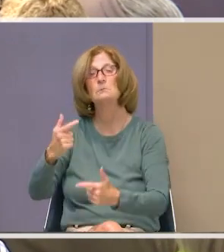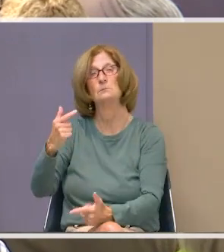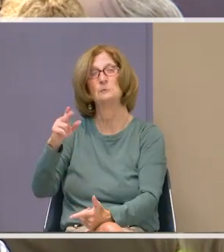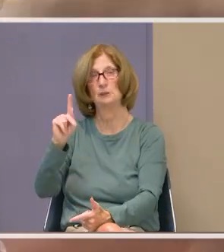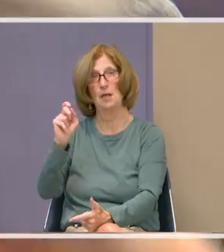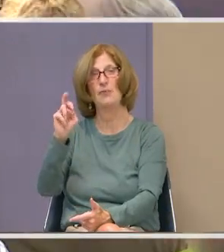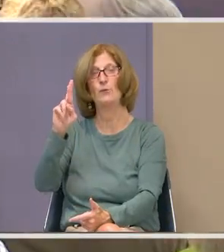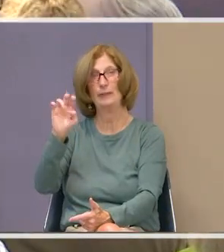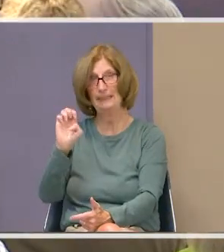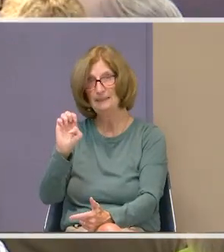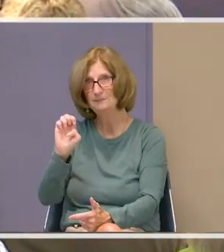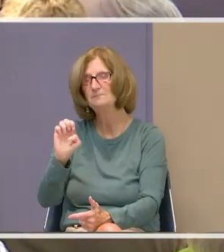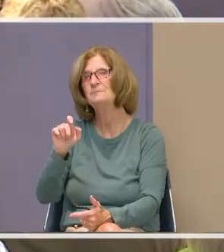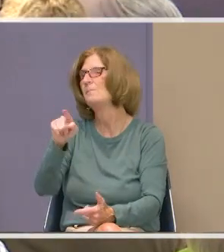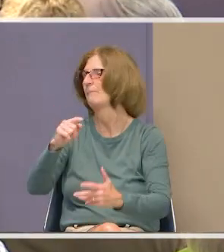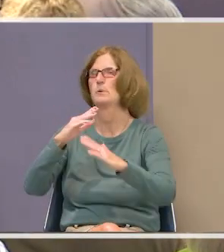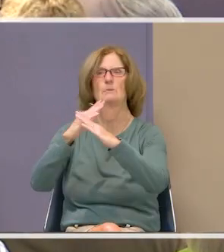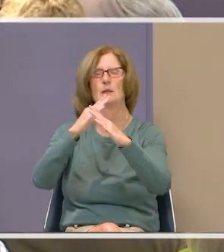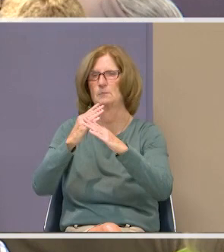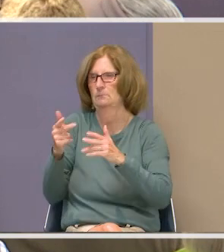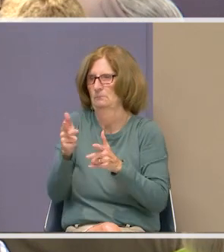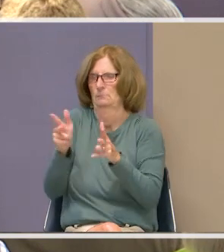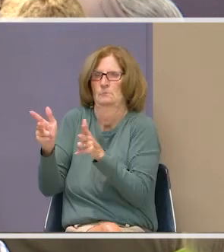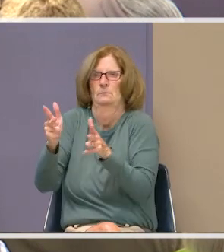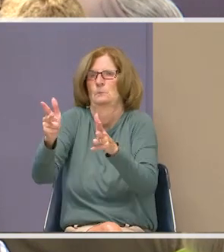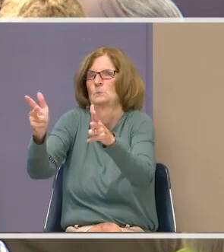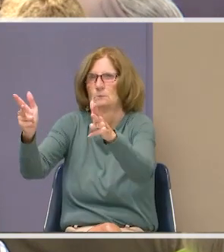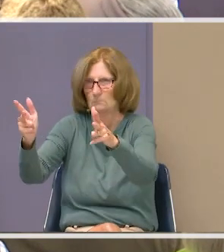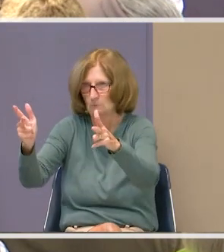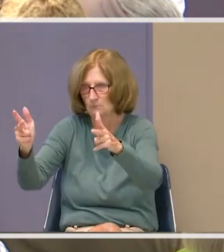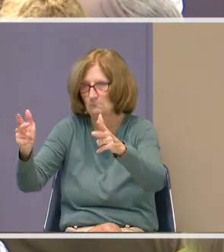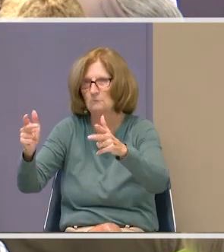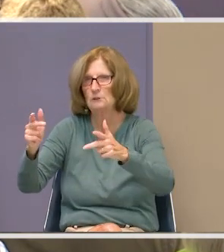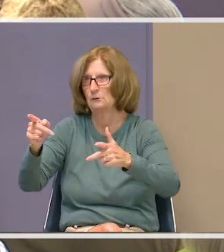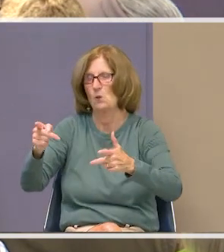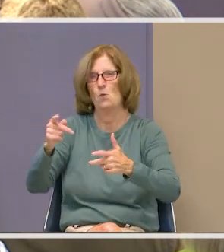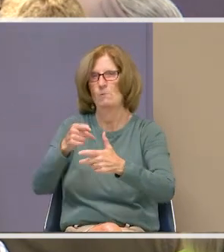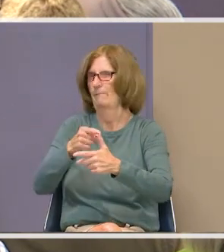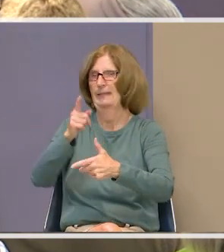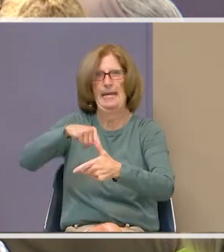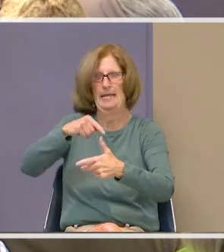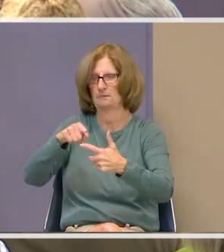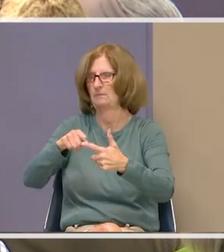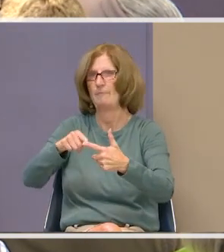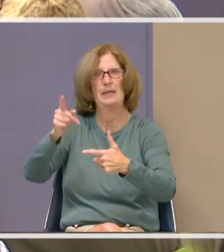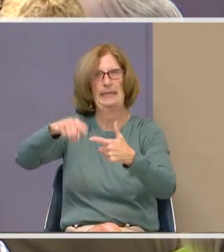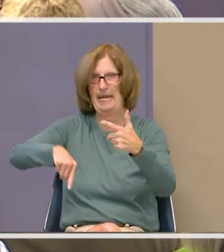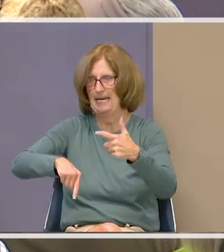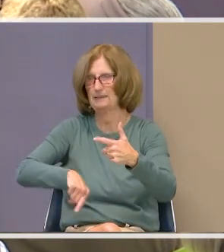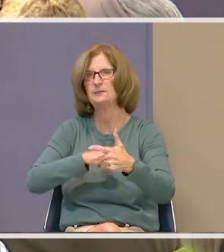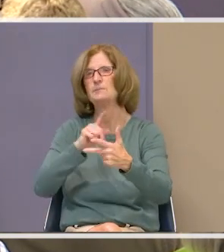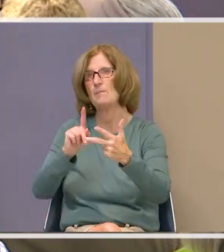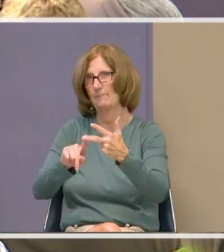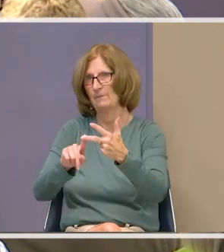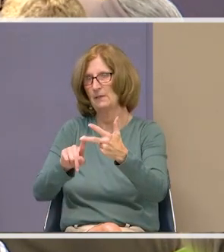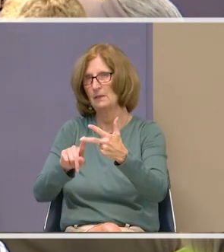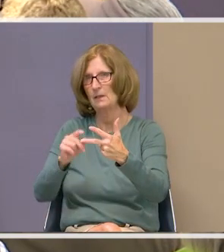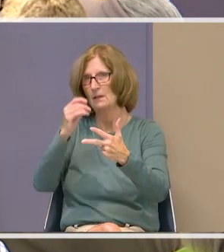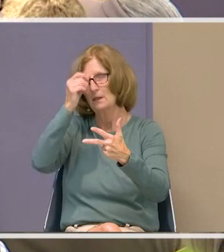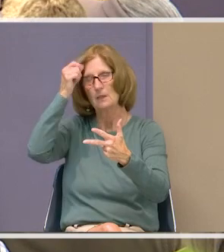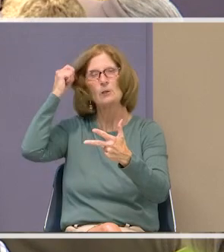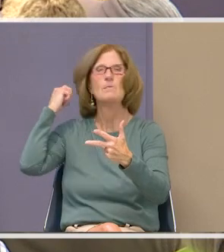which, as we've said, is blocked, crowded, hard to make a left off of Braddock onto Guthrie with